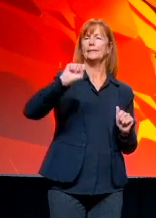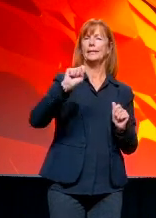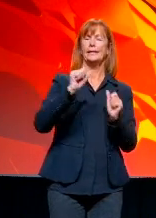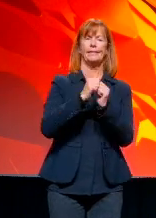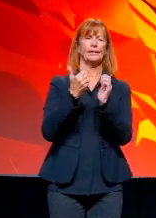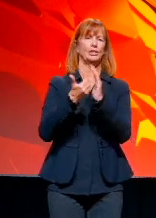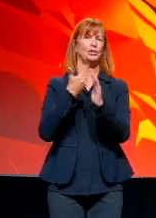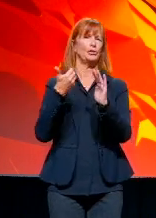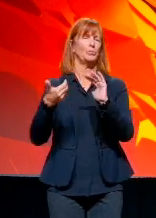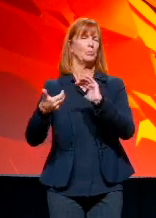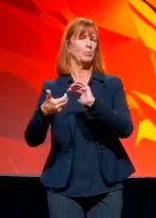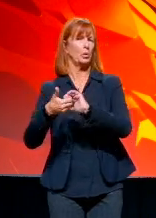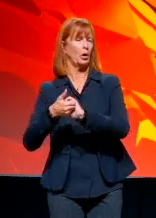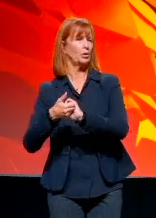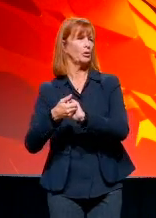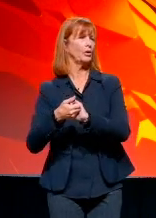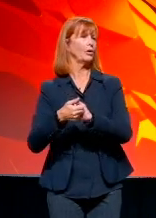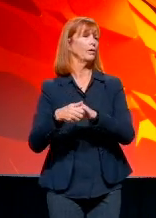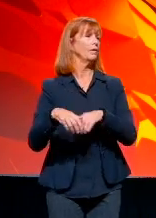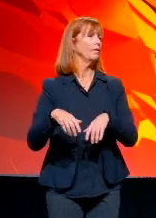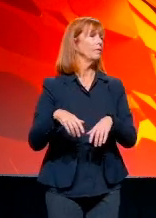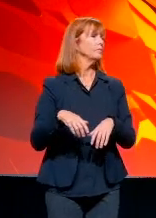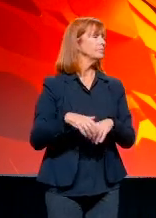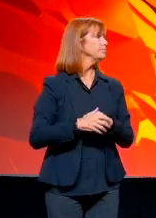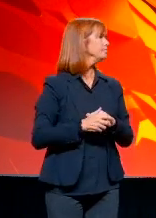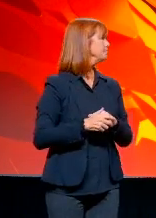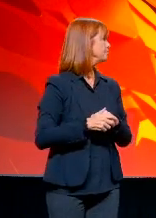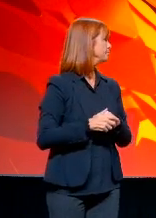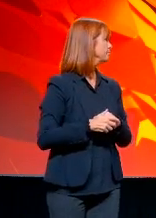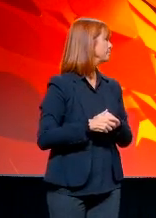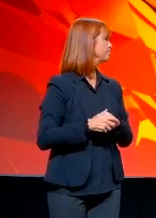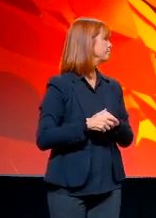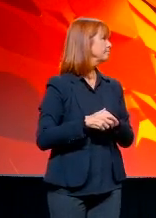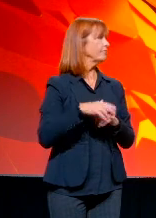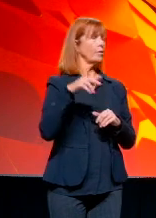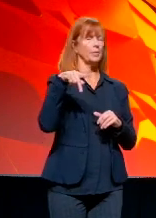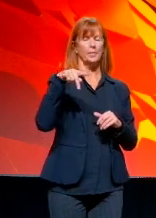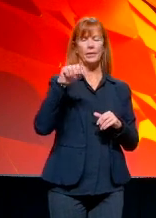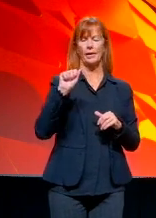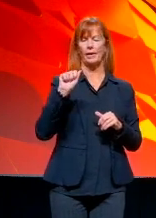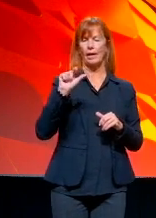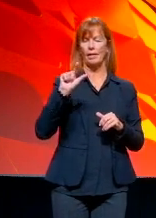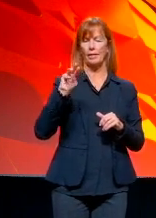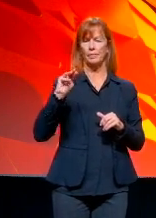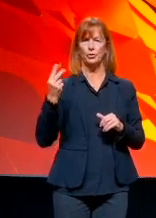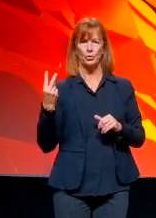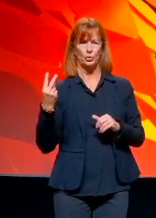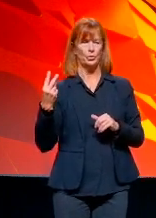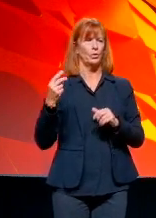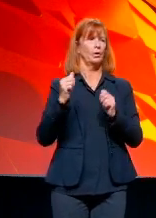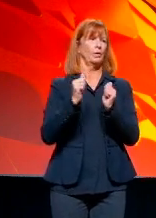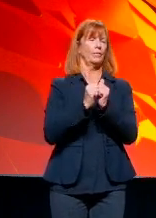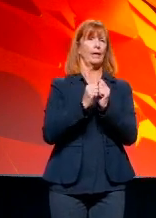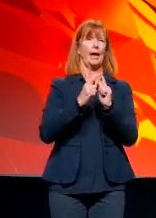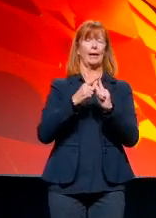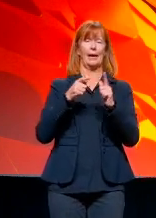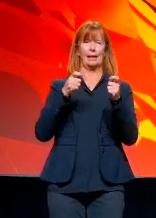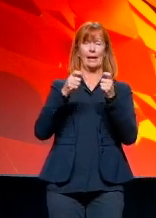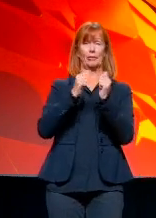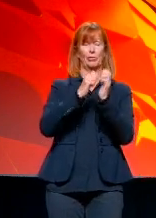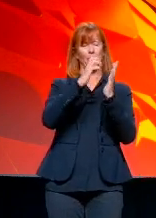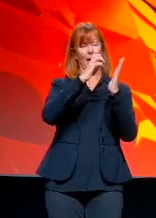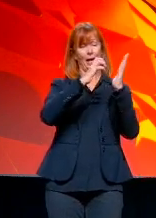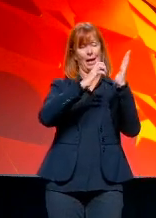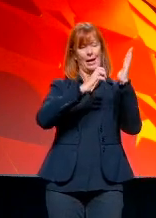of generalist NLP models by training on massive internet-scale text data. So this